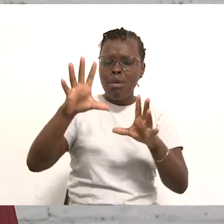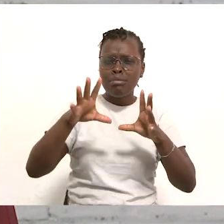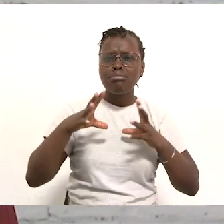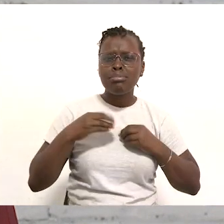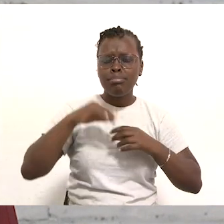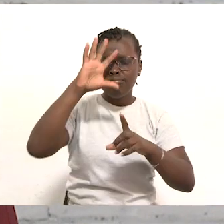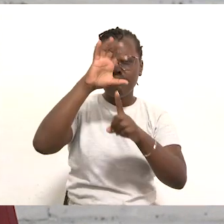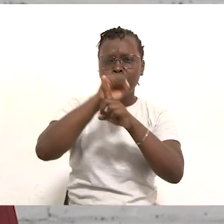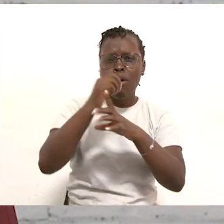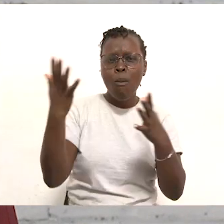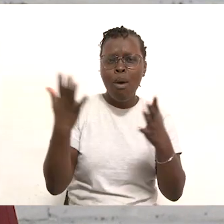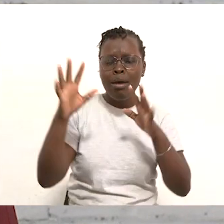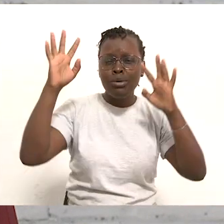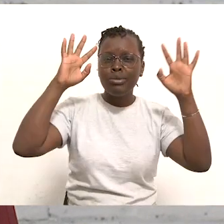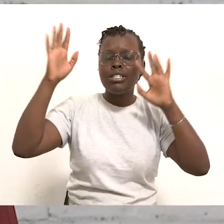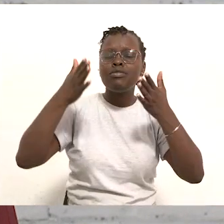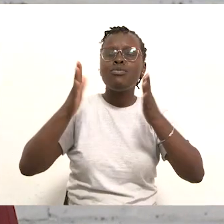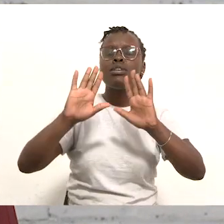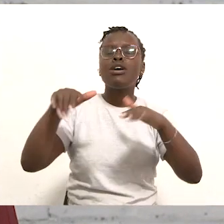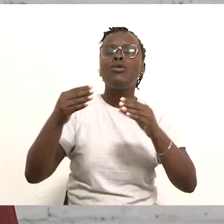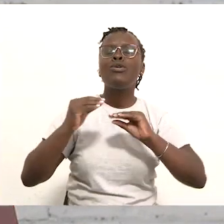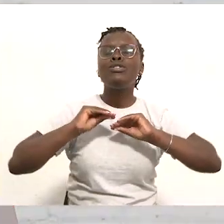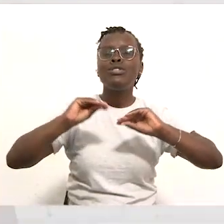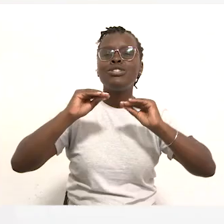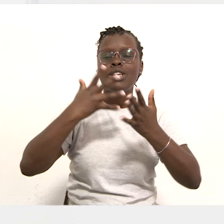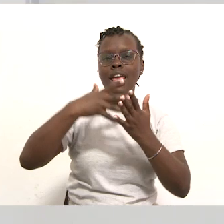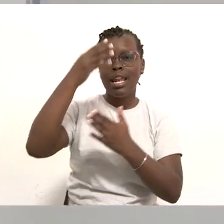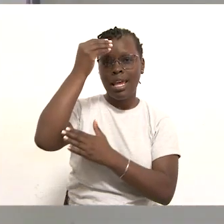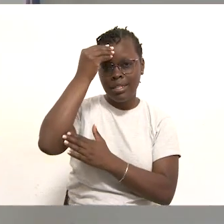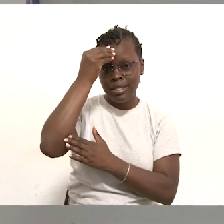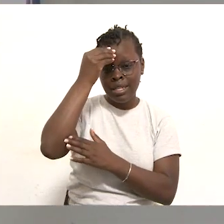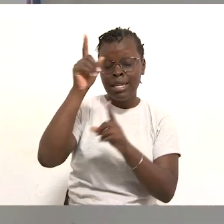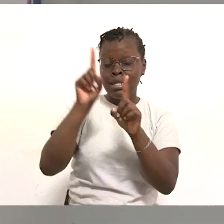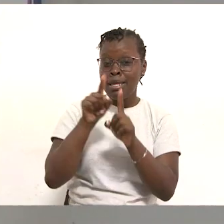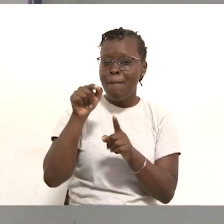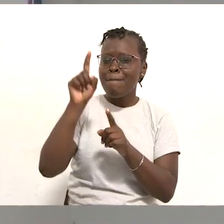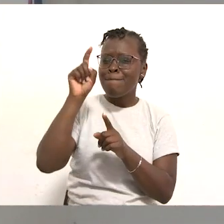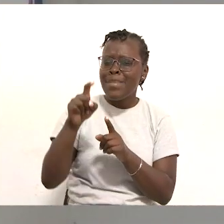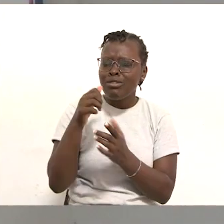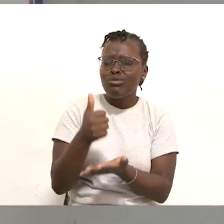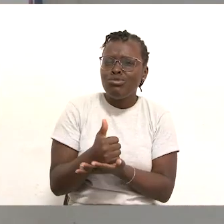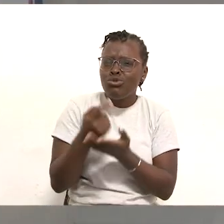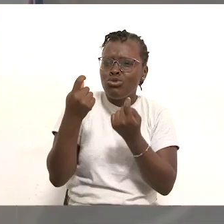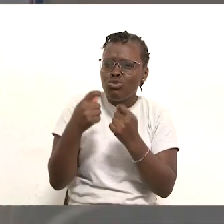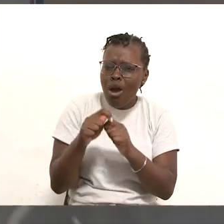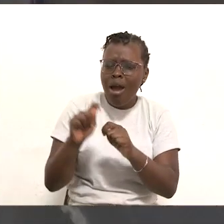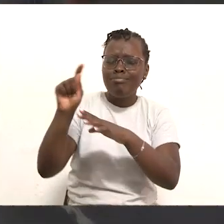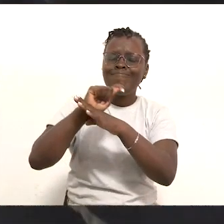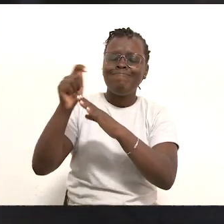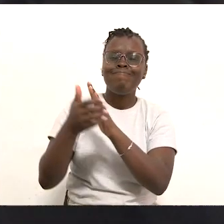and adopt creative ways of teaching and learning. Further, the sector should strive to develop skills by